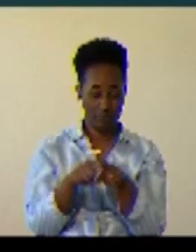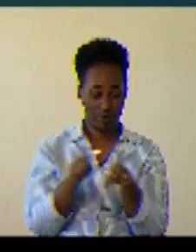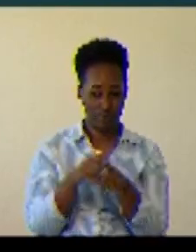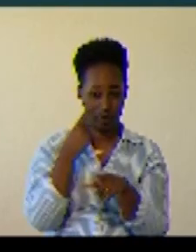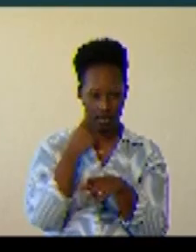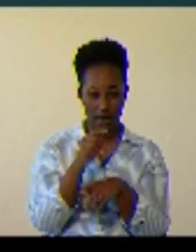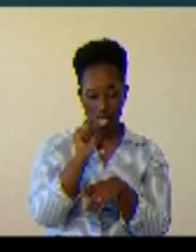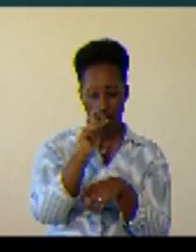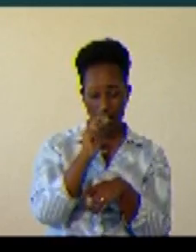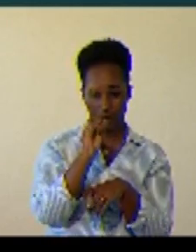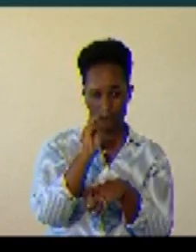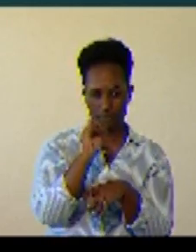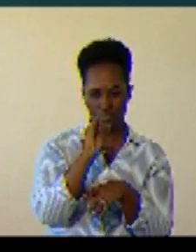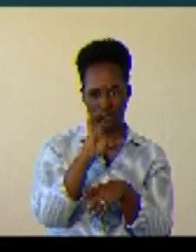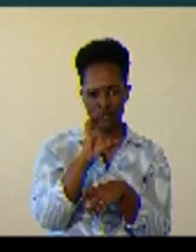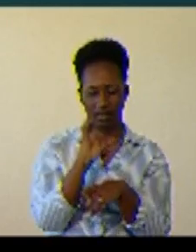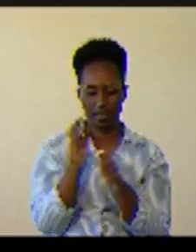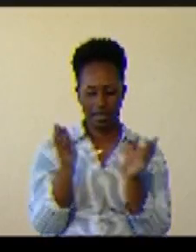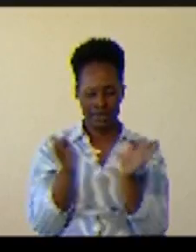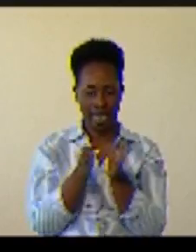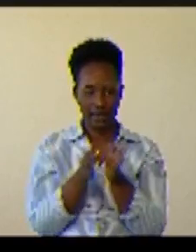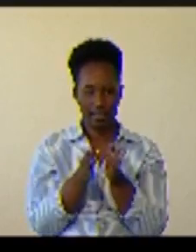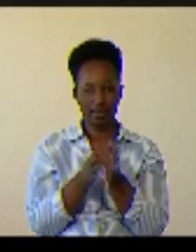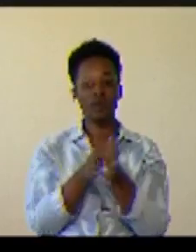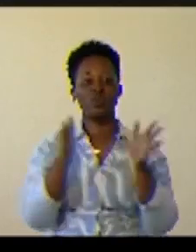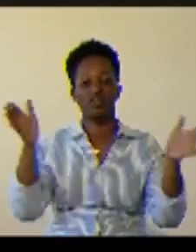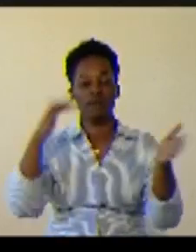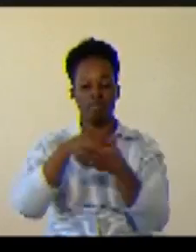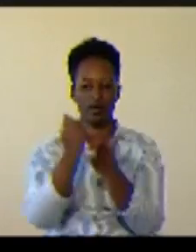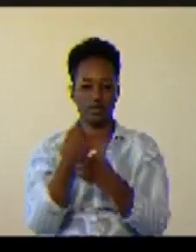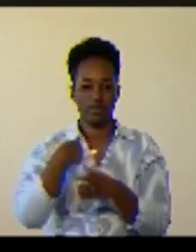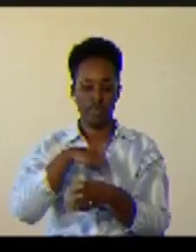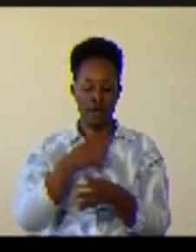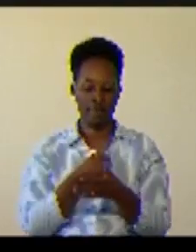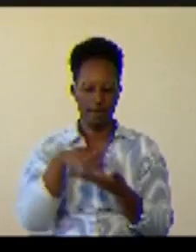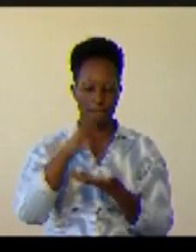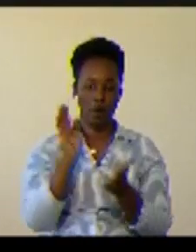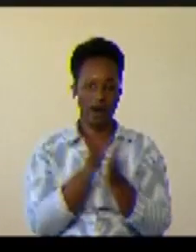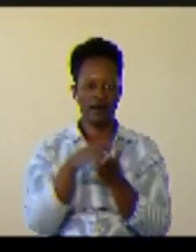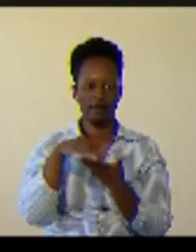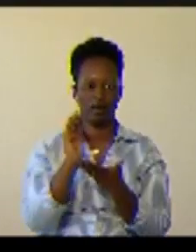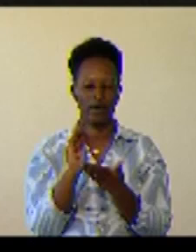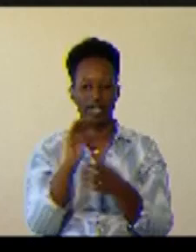size increases. We know that because we have more and more energy levels.